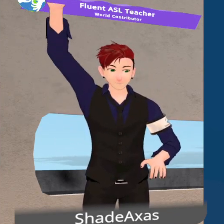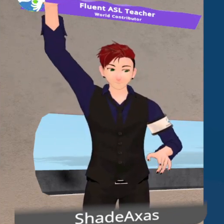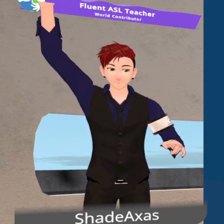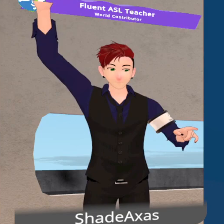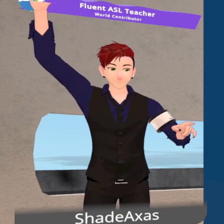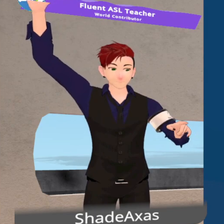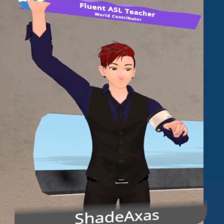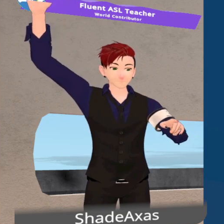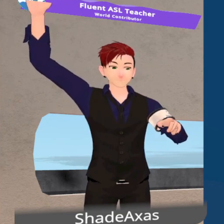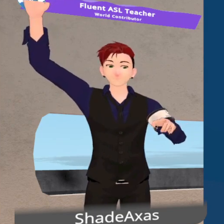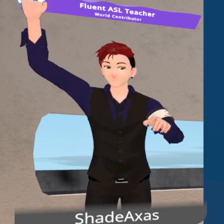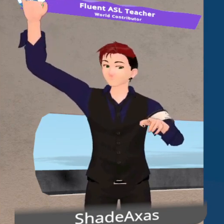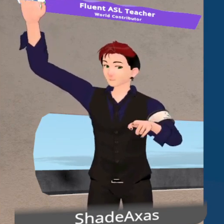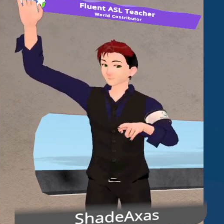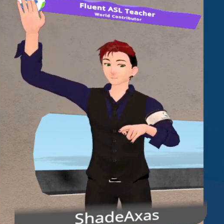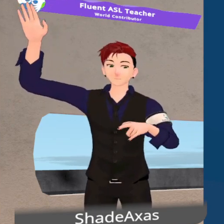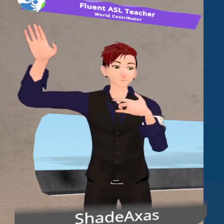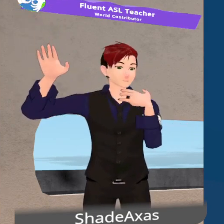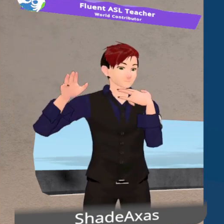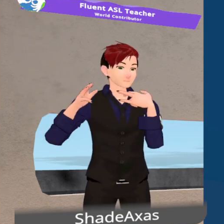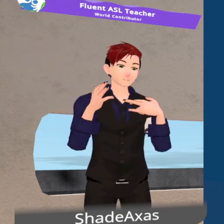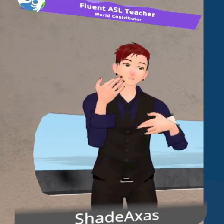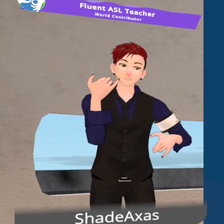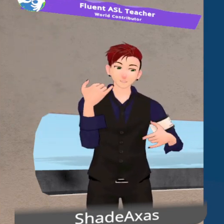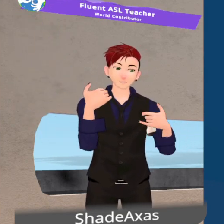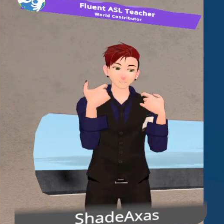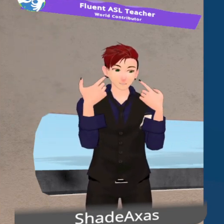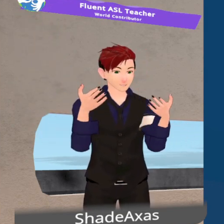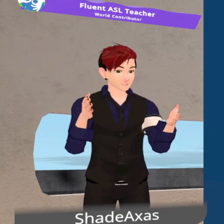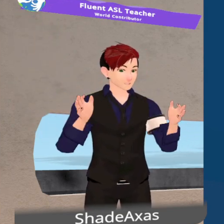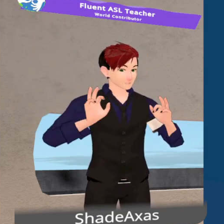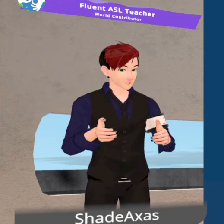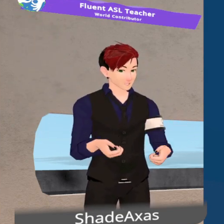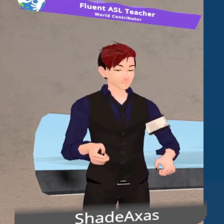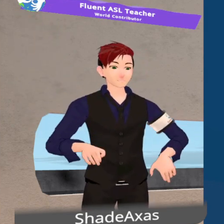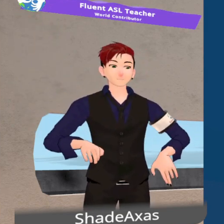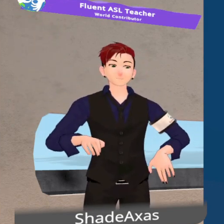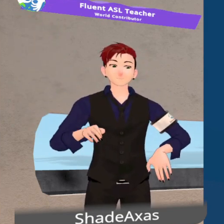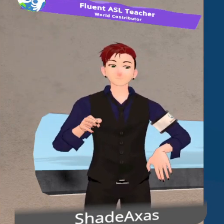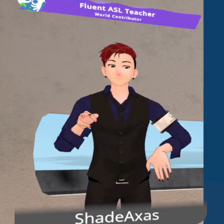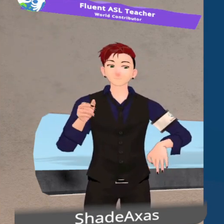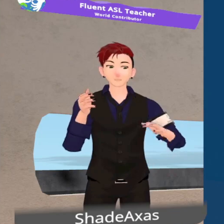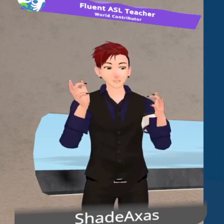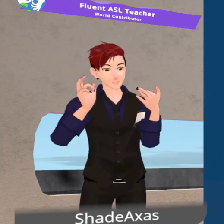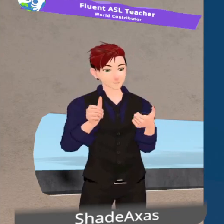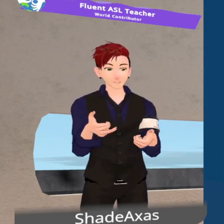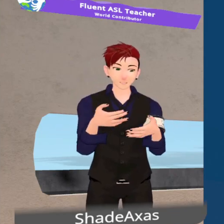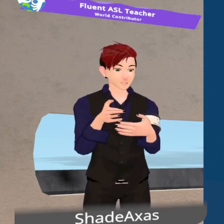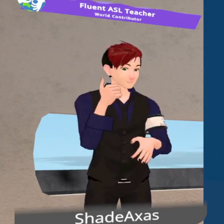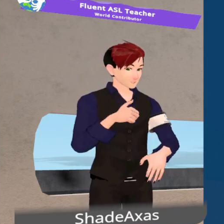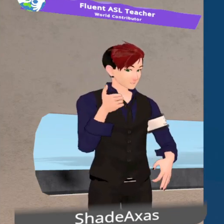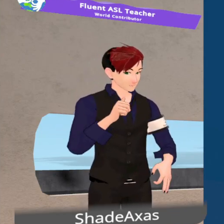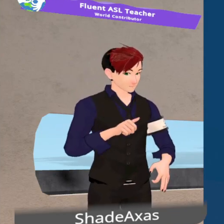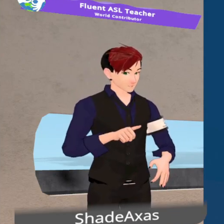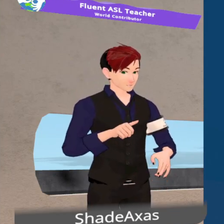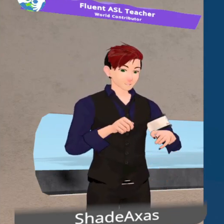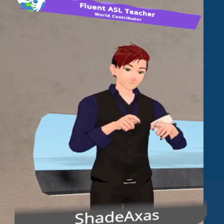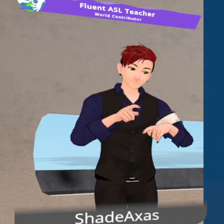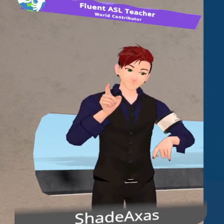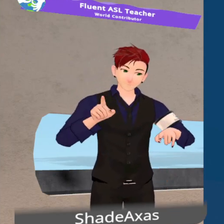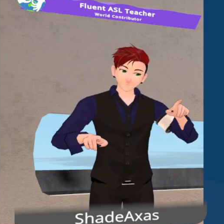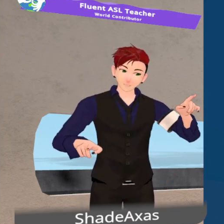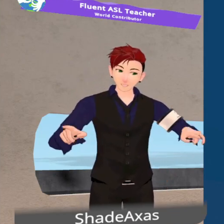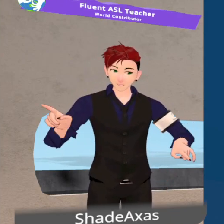this? Okay, yeah. So Jenny just had a class. We have classes every